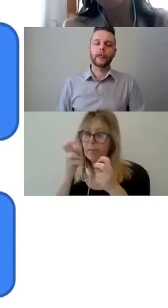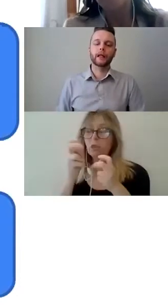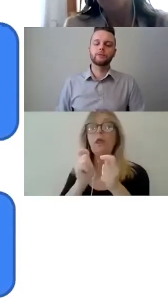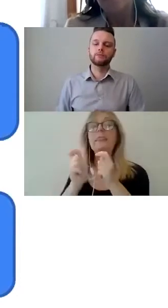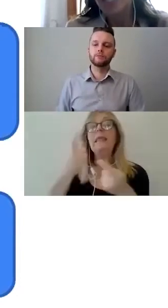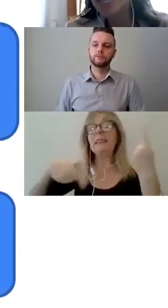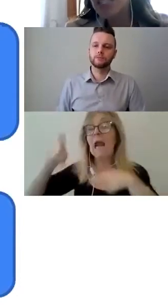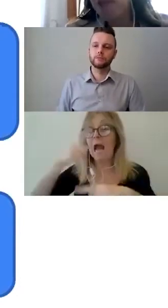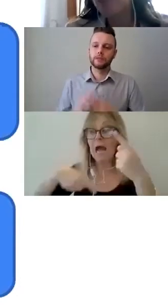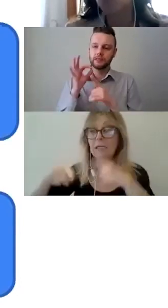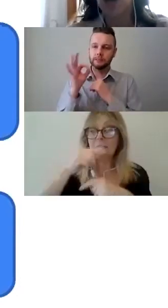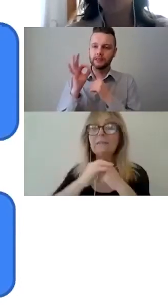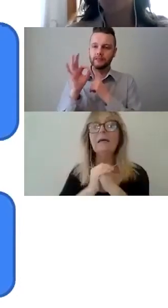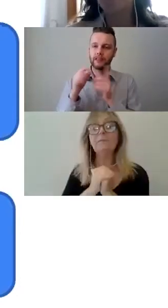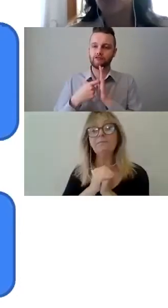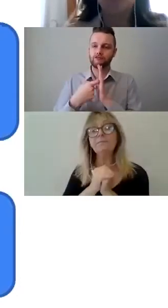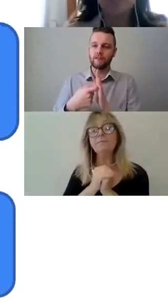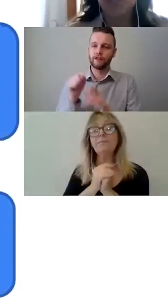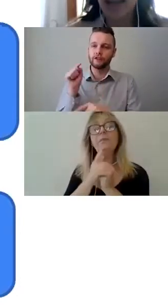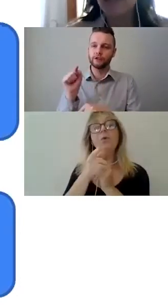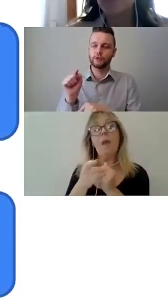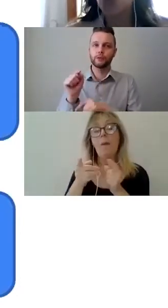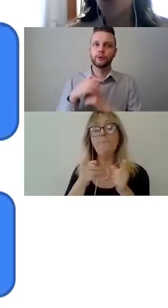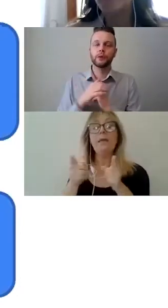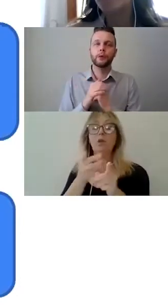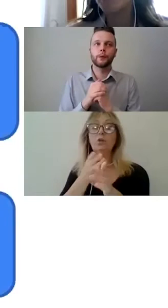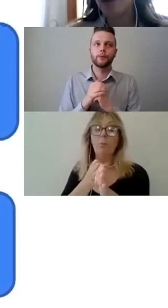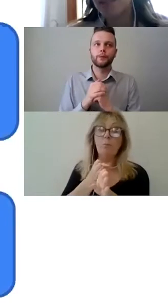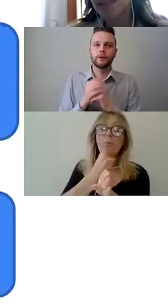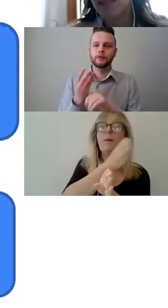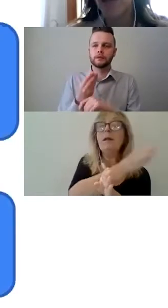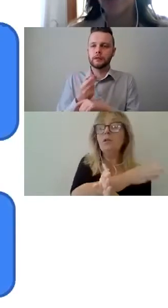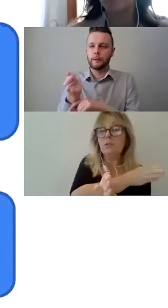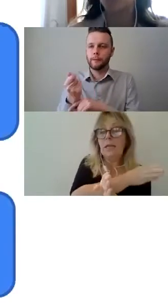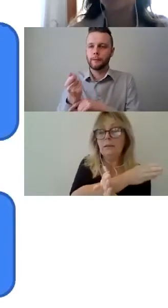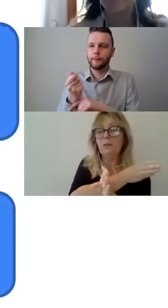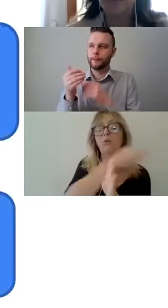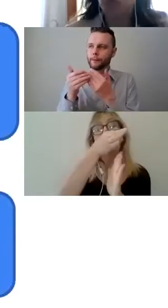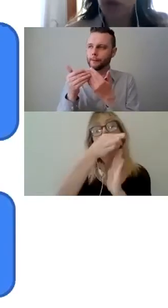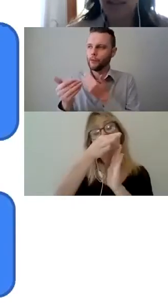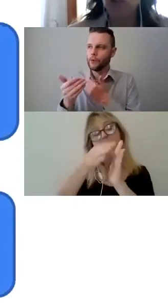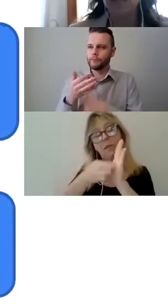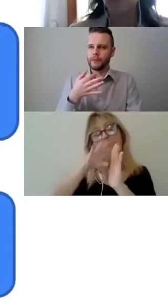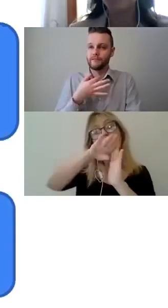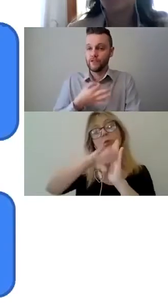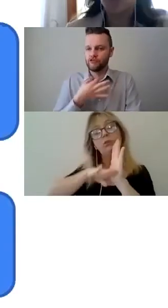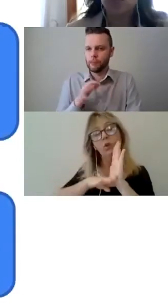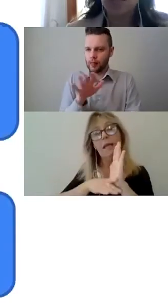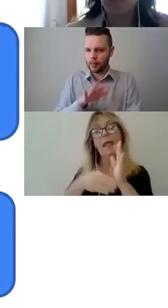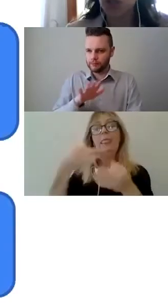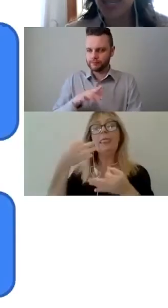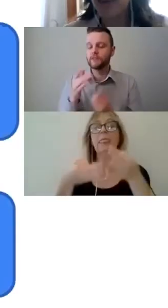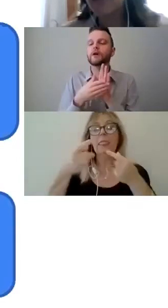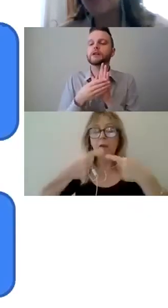with particular reference to some more vulnerable conditions, for